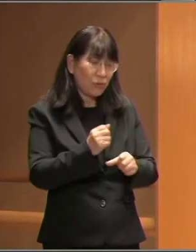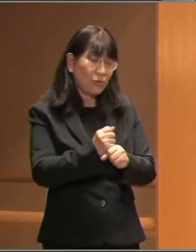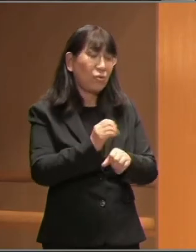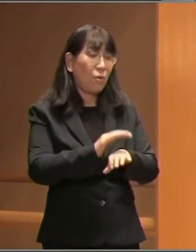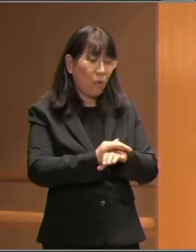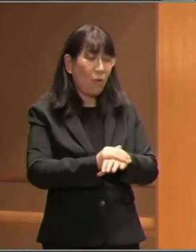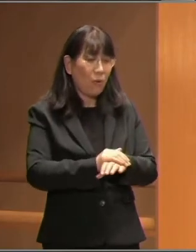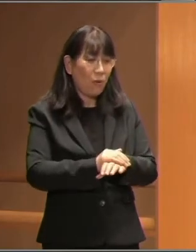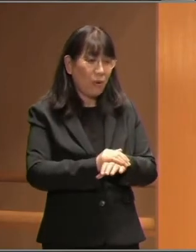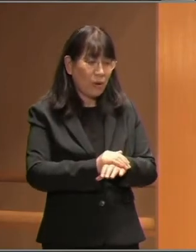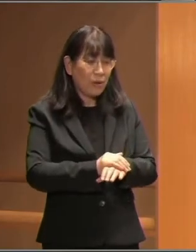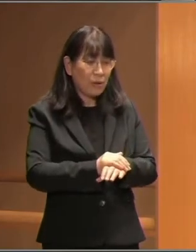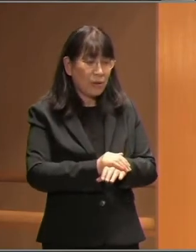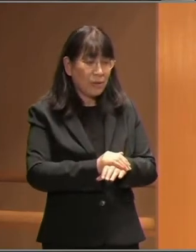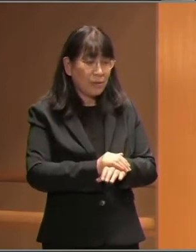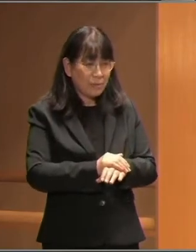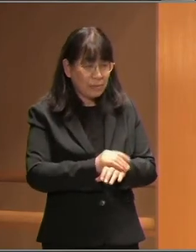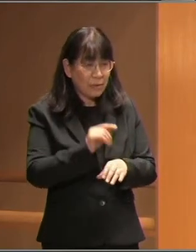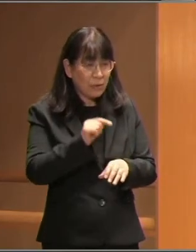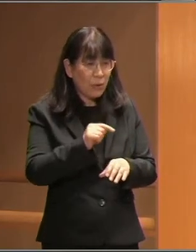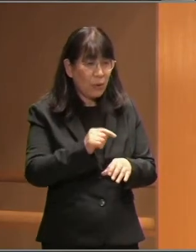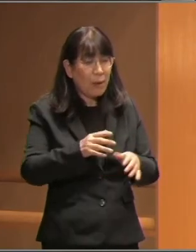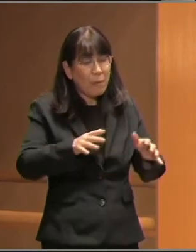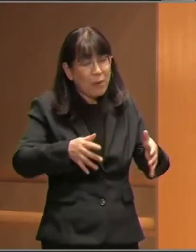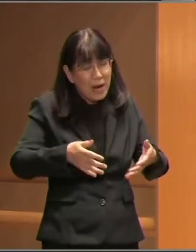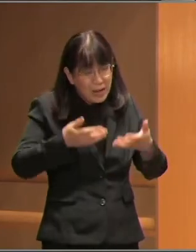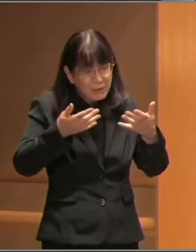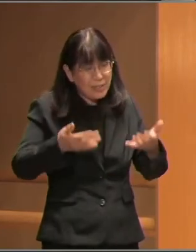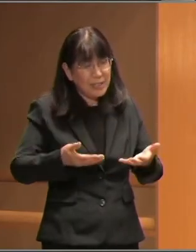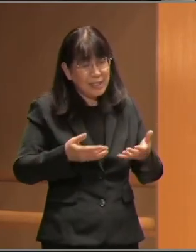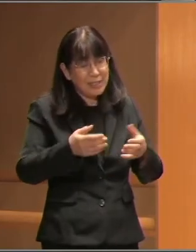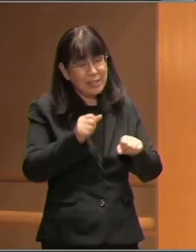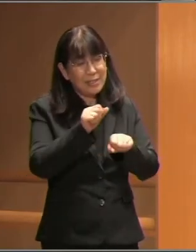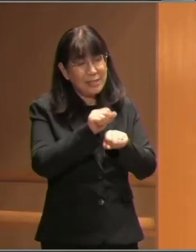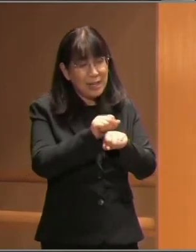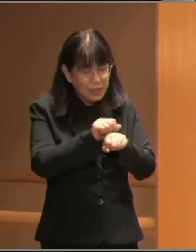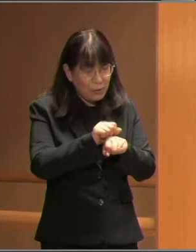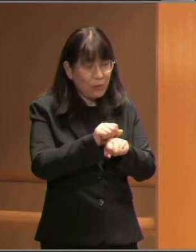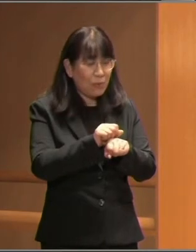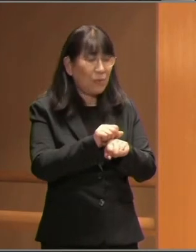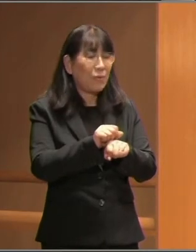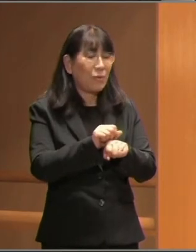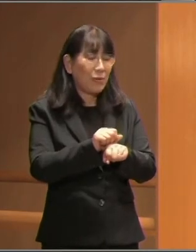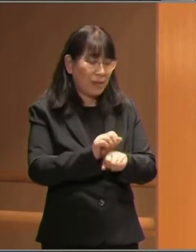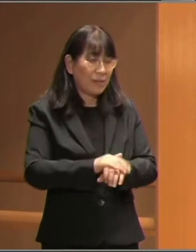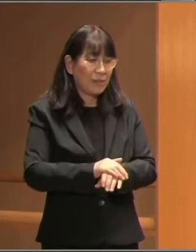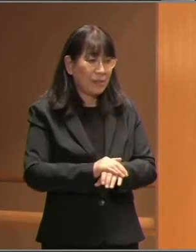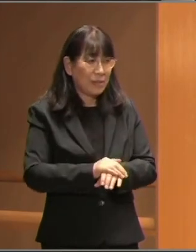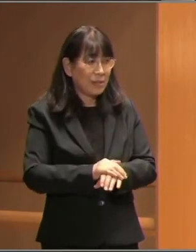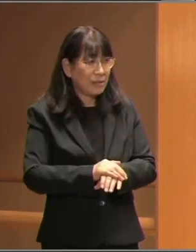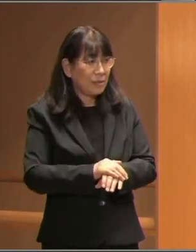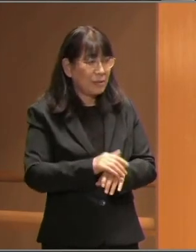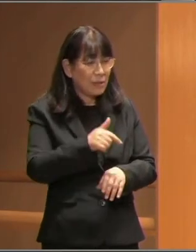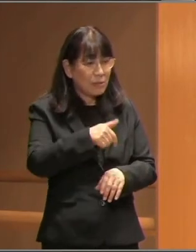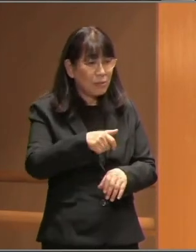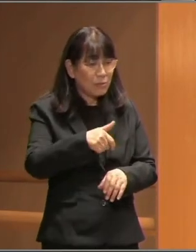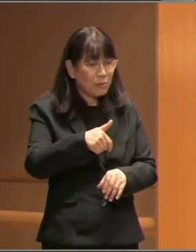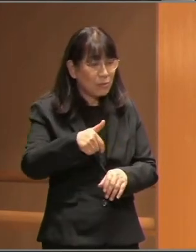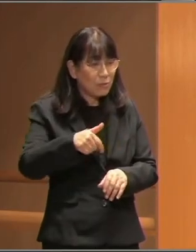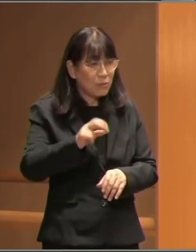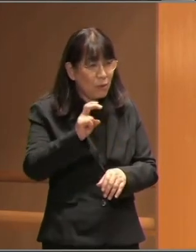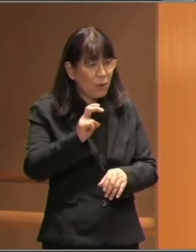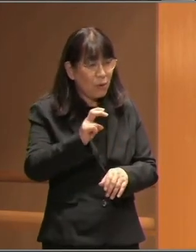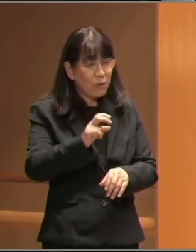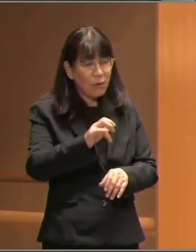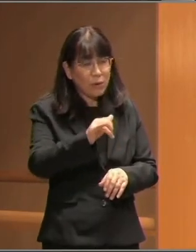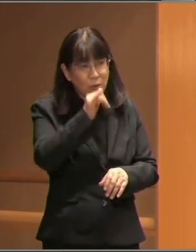is used for the PET bottles. So it's a hollow part and it's very light.